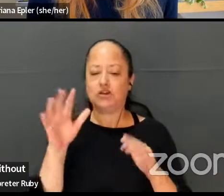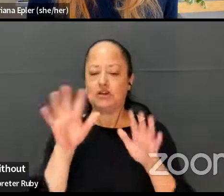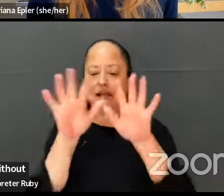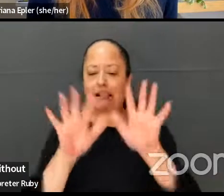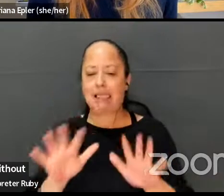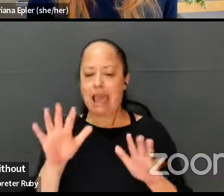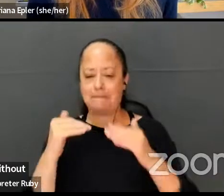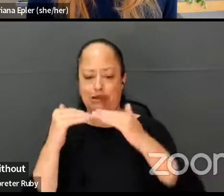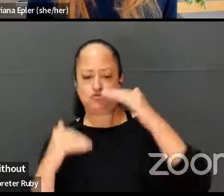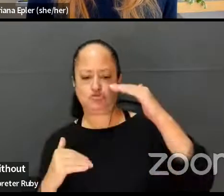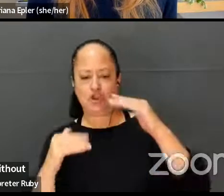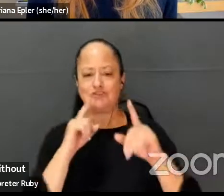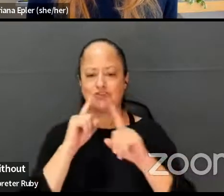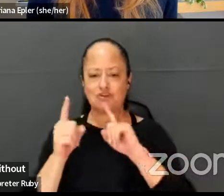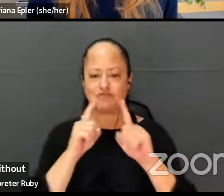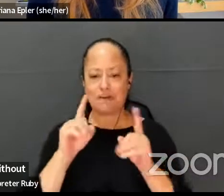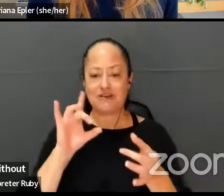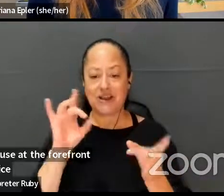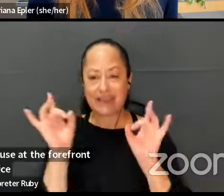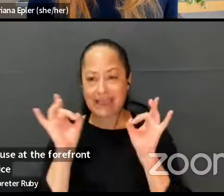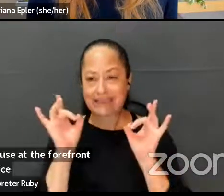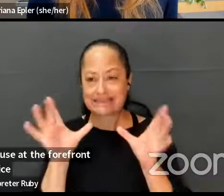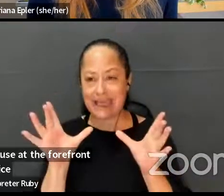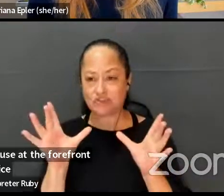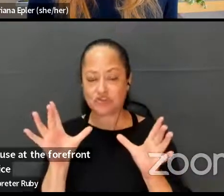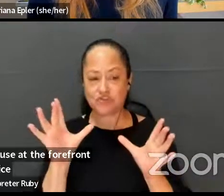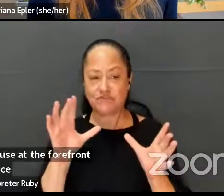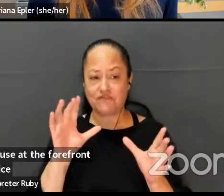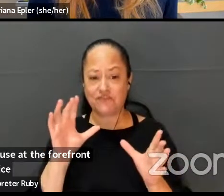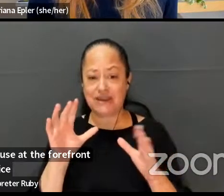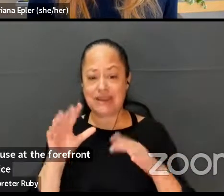conversation and catastrophe are